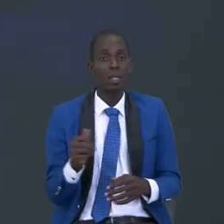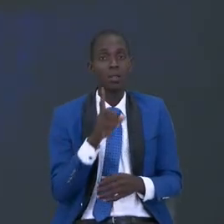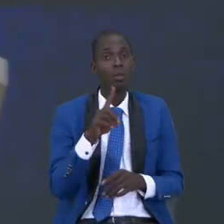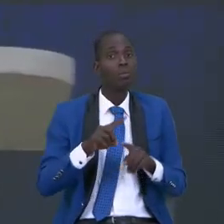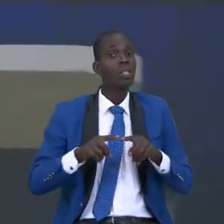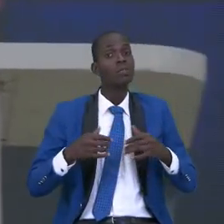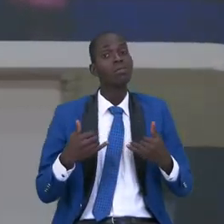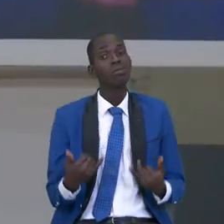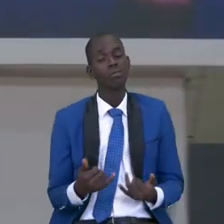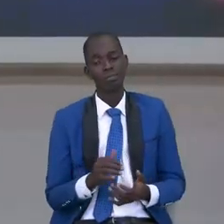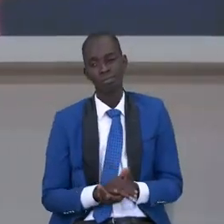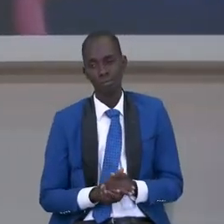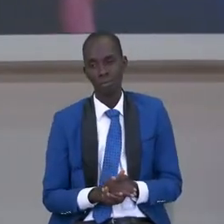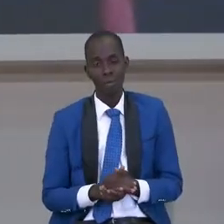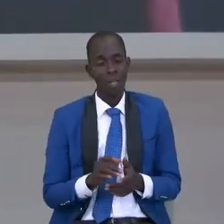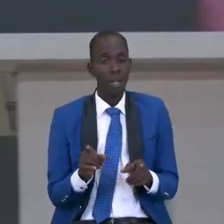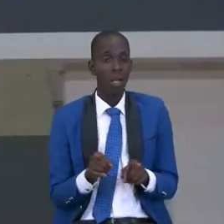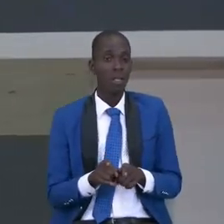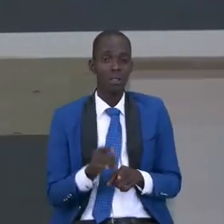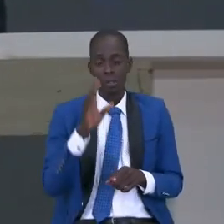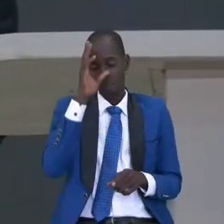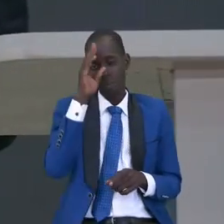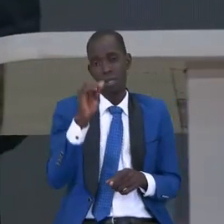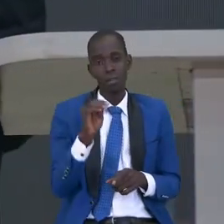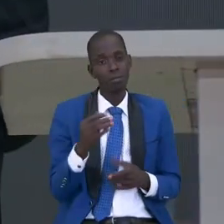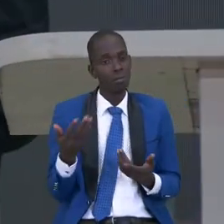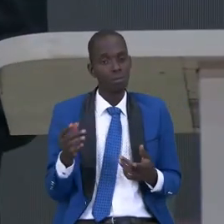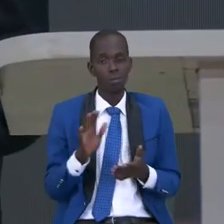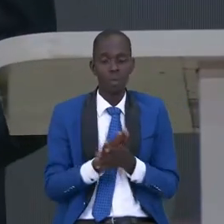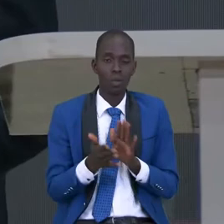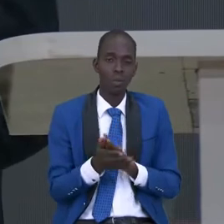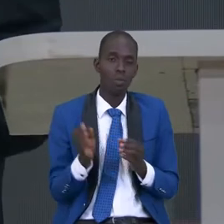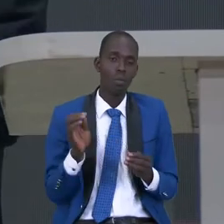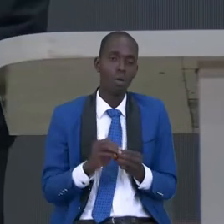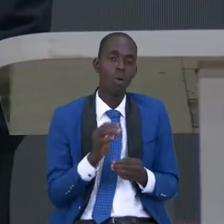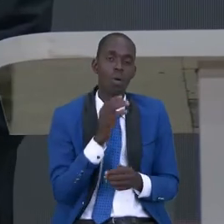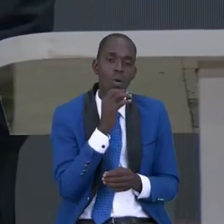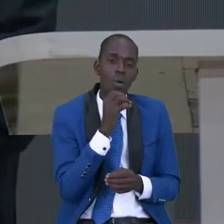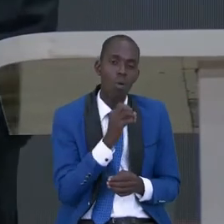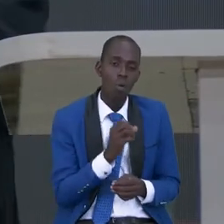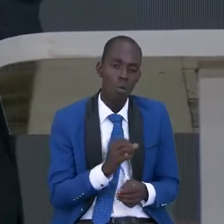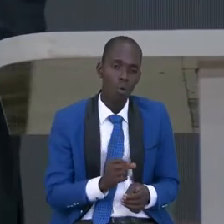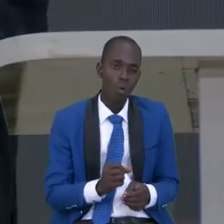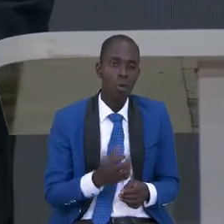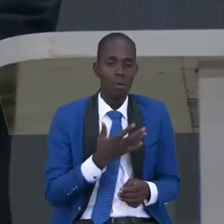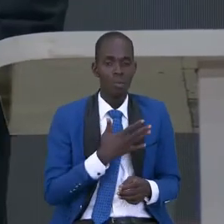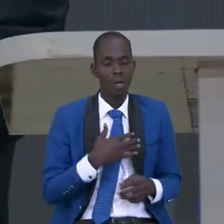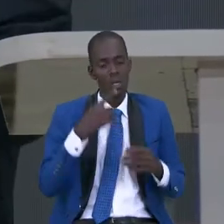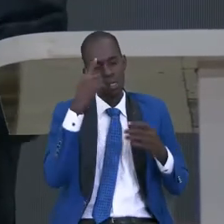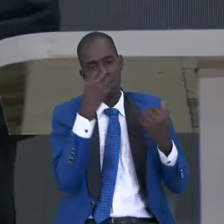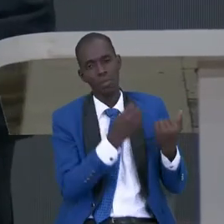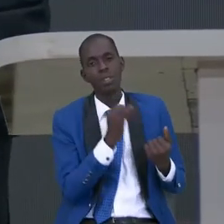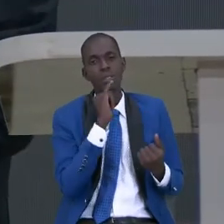know, as man gets older, and my faith is now wobbling, and my faith,